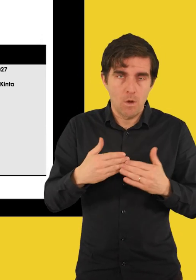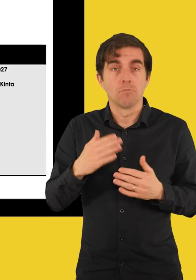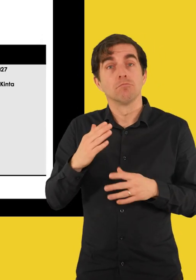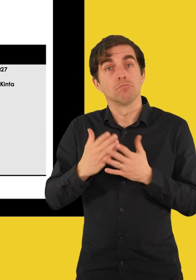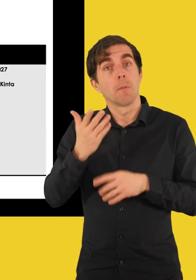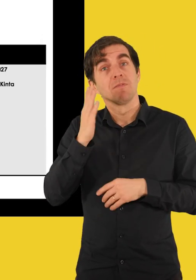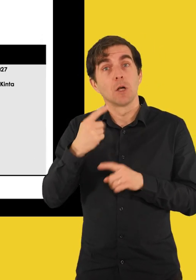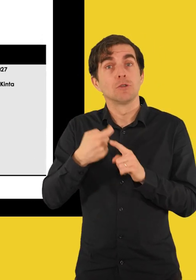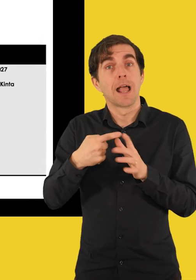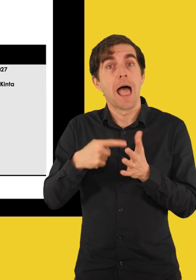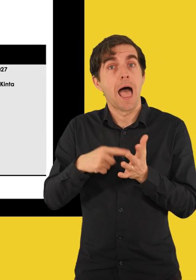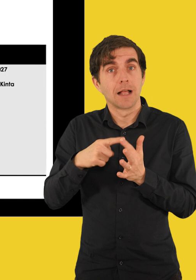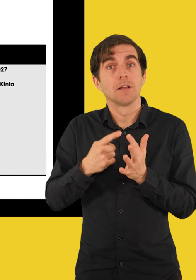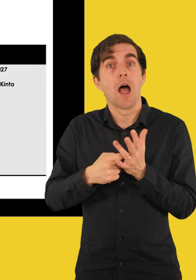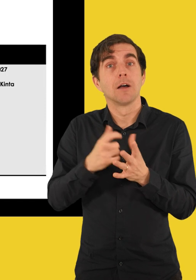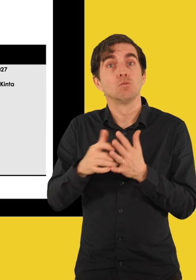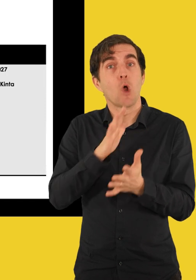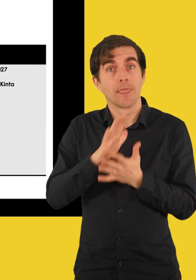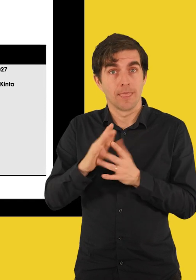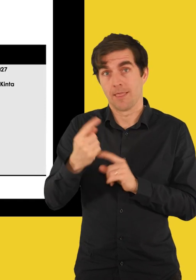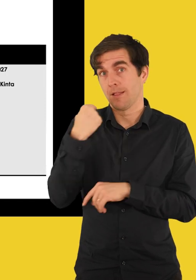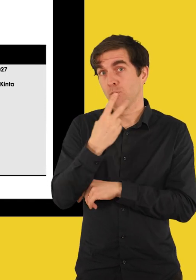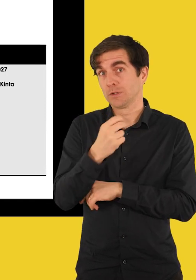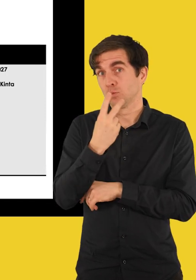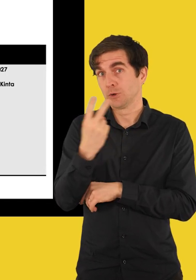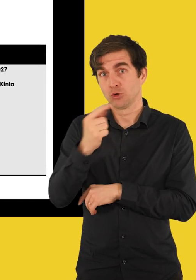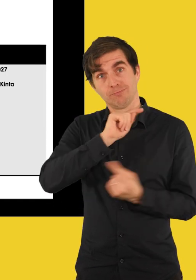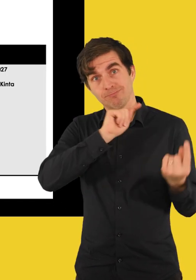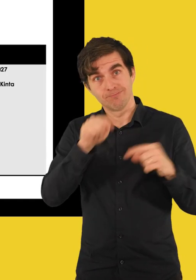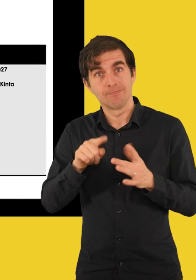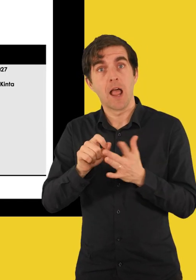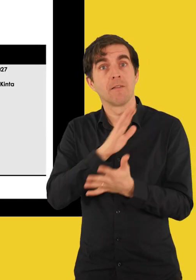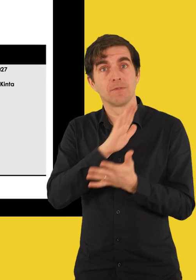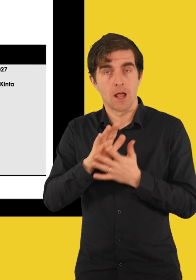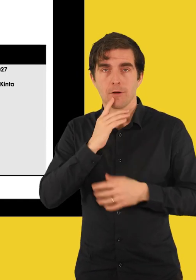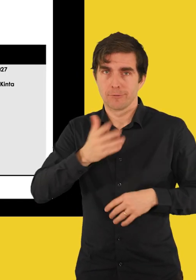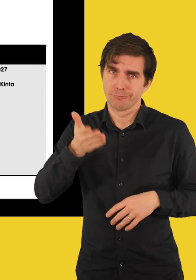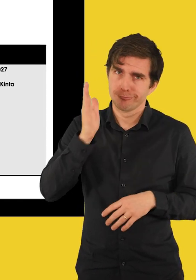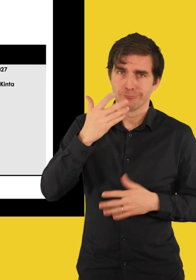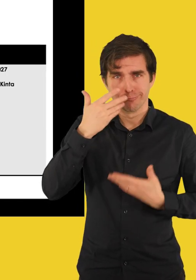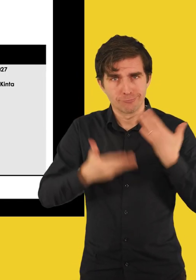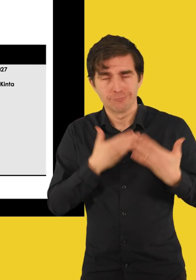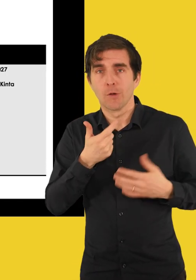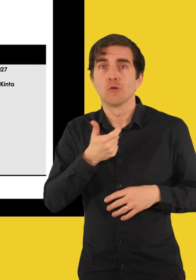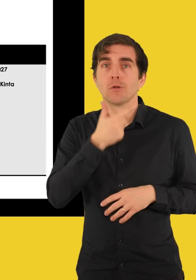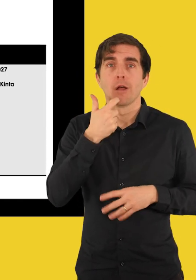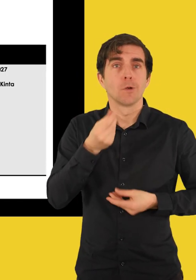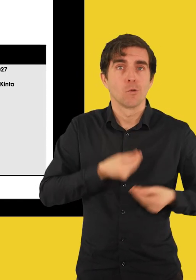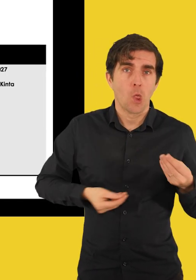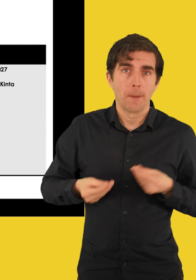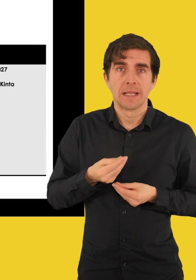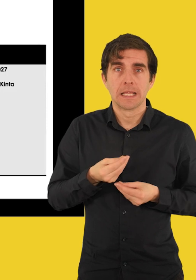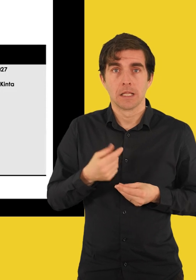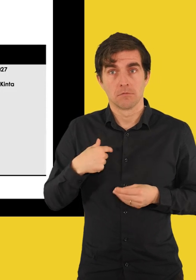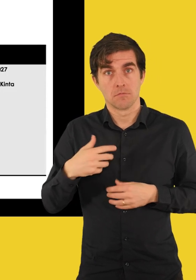In 2022, in fact, Professor Kit Rayworth came to Ipoh and gave a talk on Doughnut Economics at